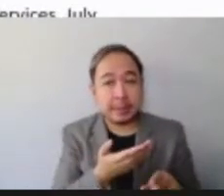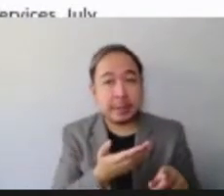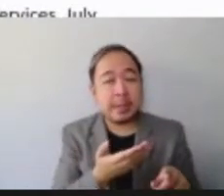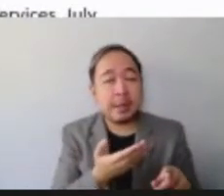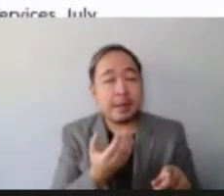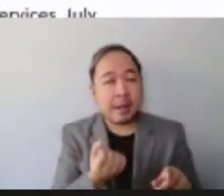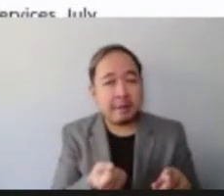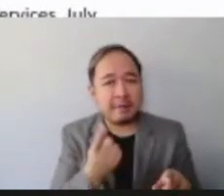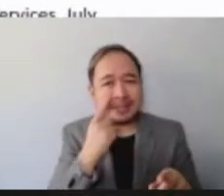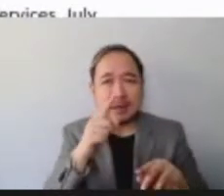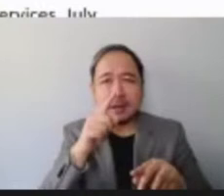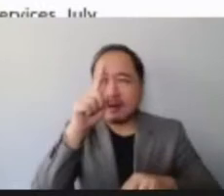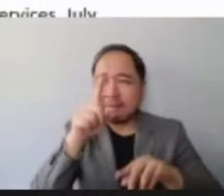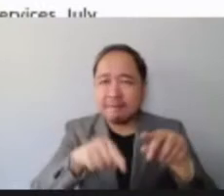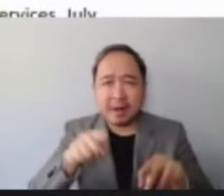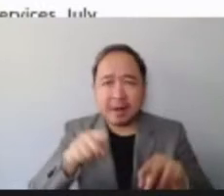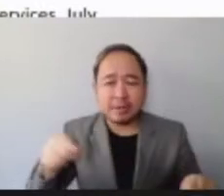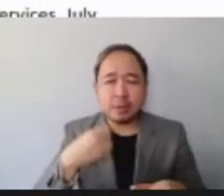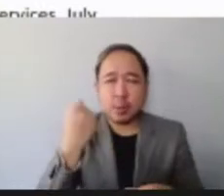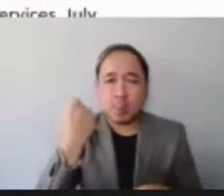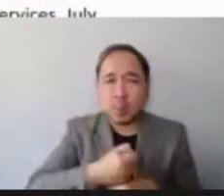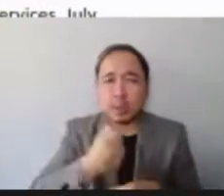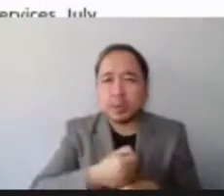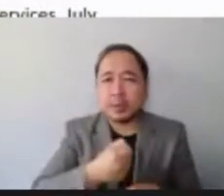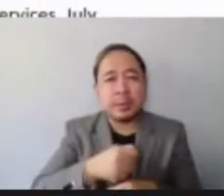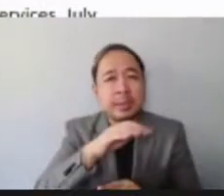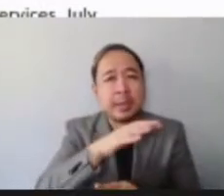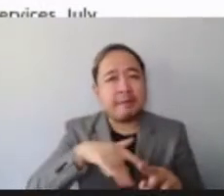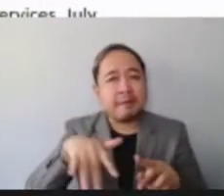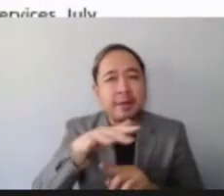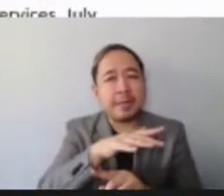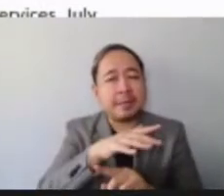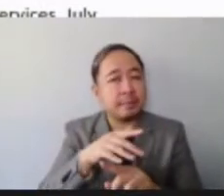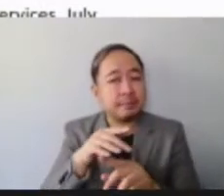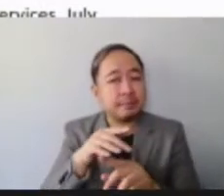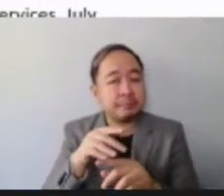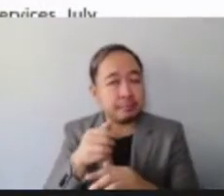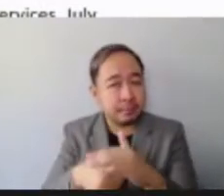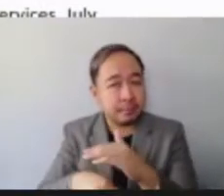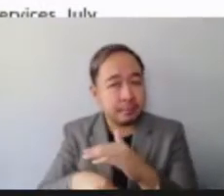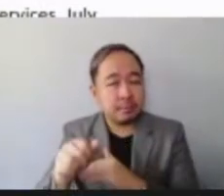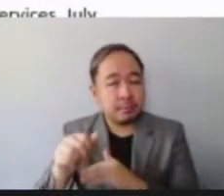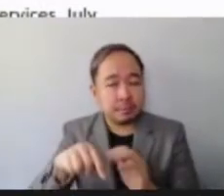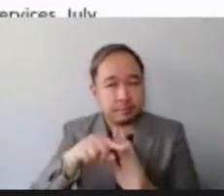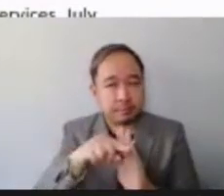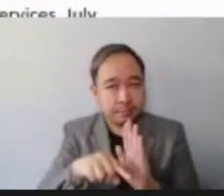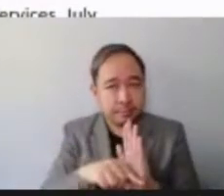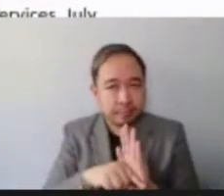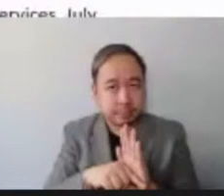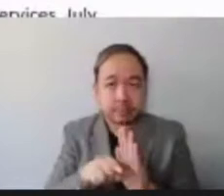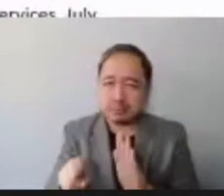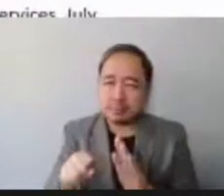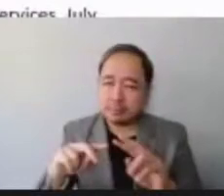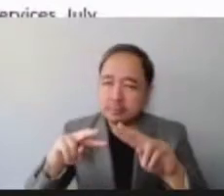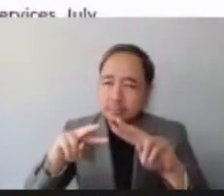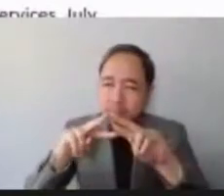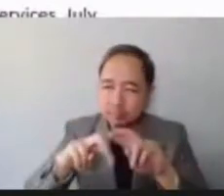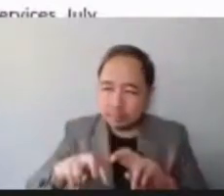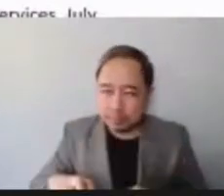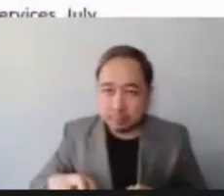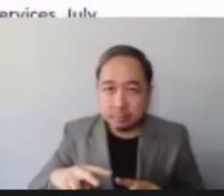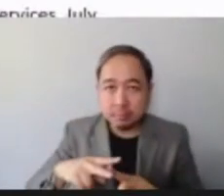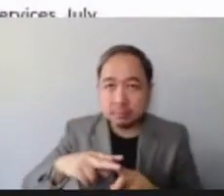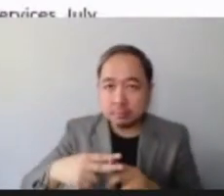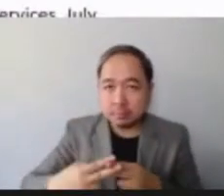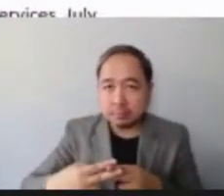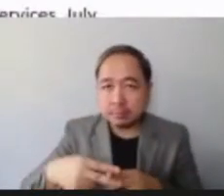streams in the environment and development subprogram which are related to analysis guidelines and tools they include